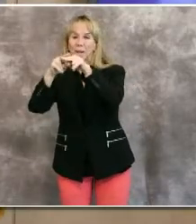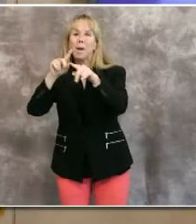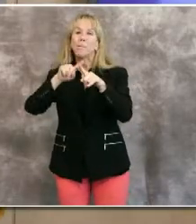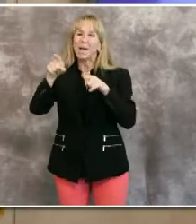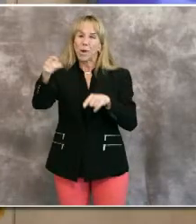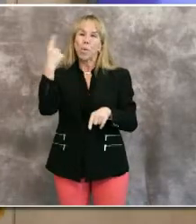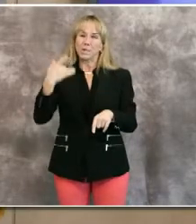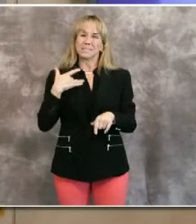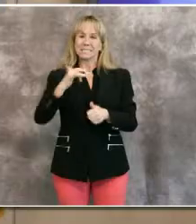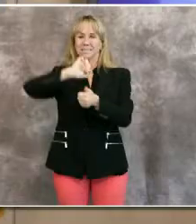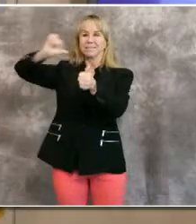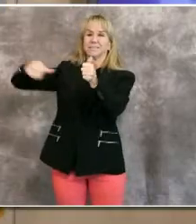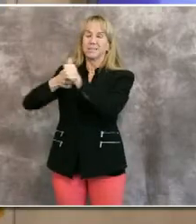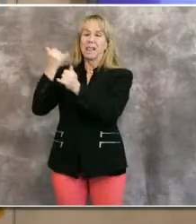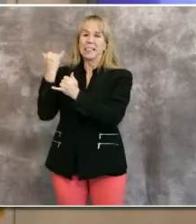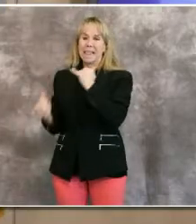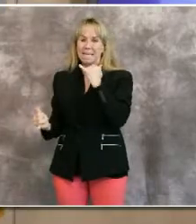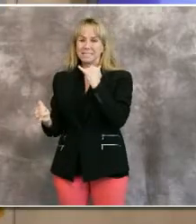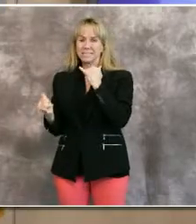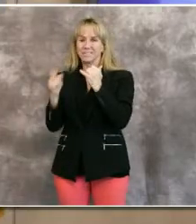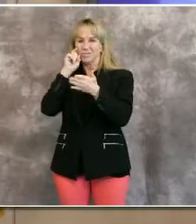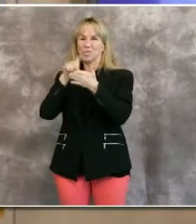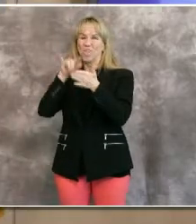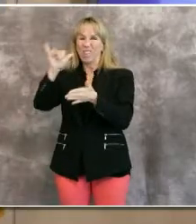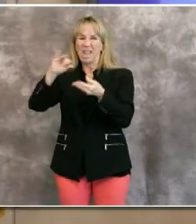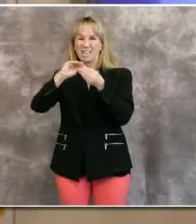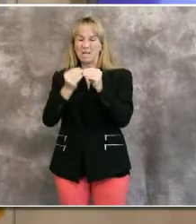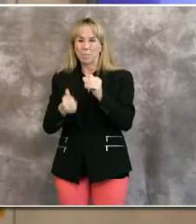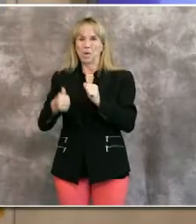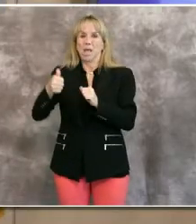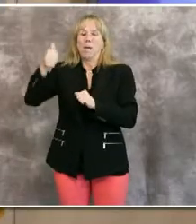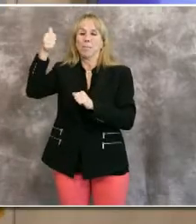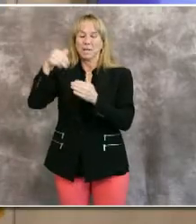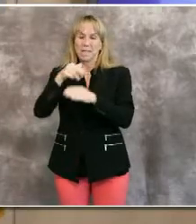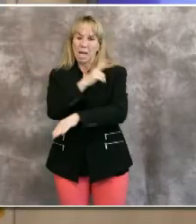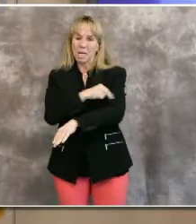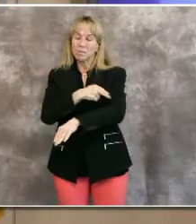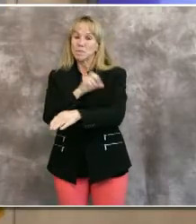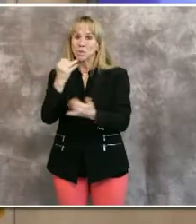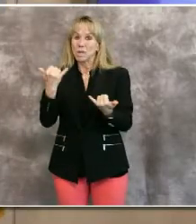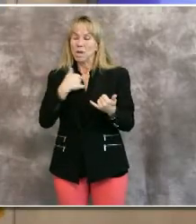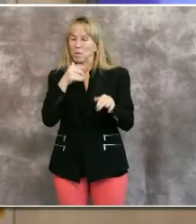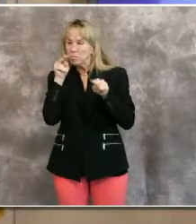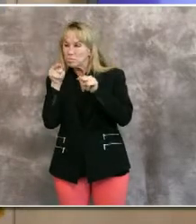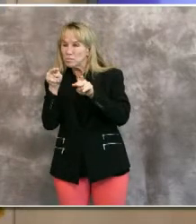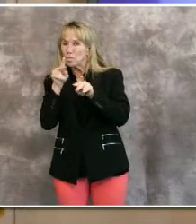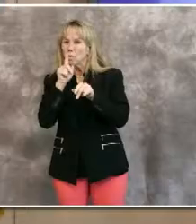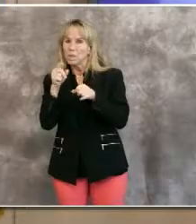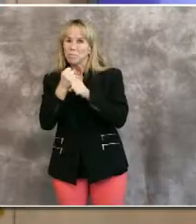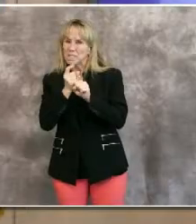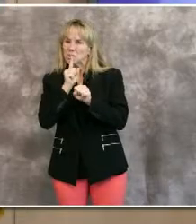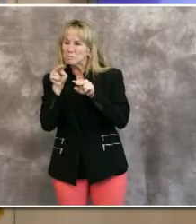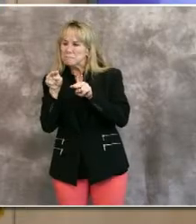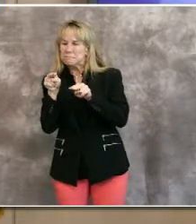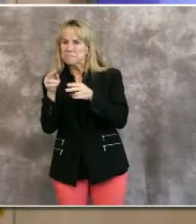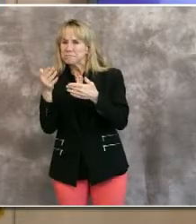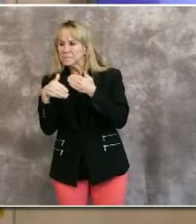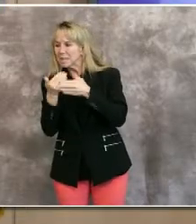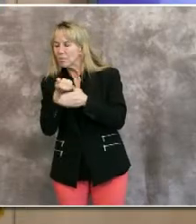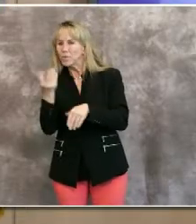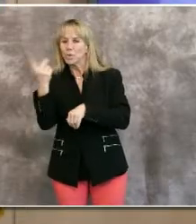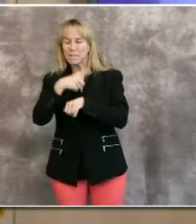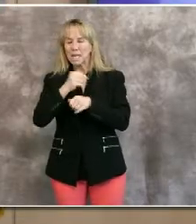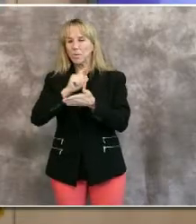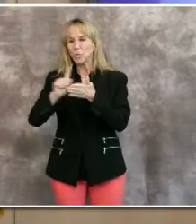indicator behind significant increase in cases. And so we will be watching that closely in the coming days and weeks. Let's